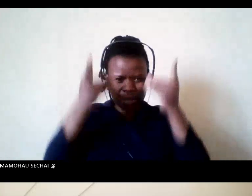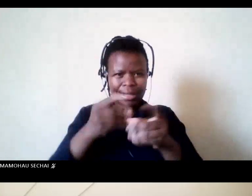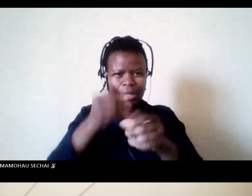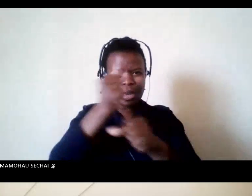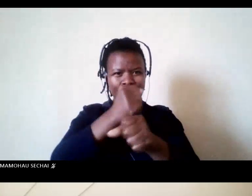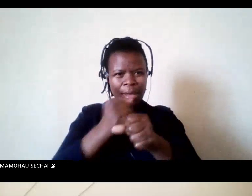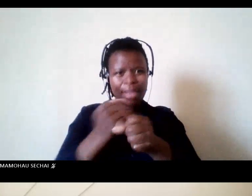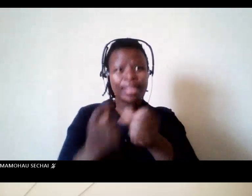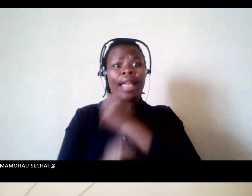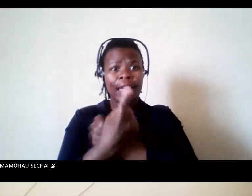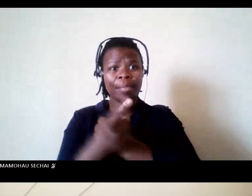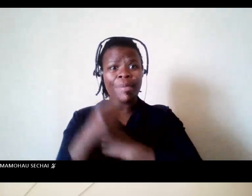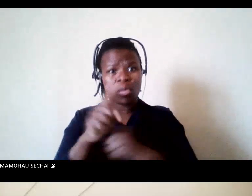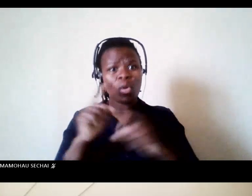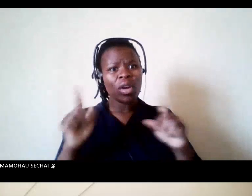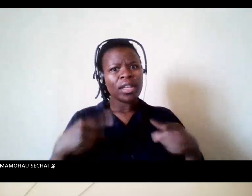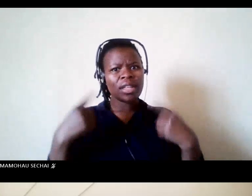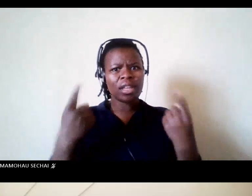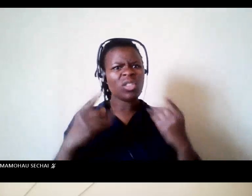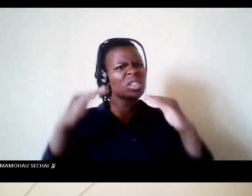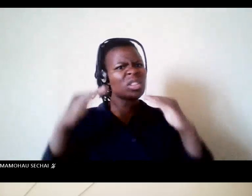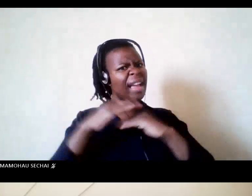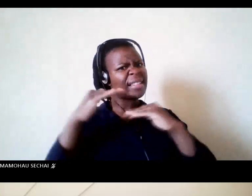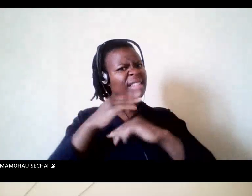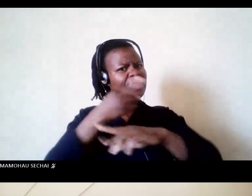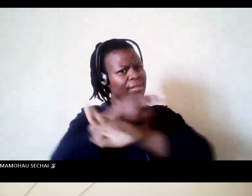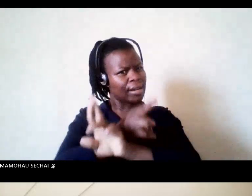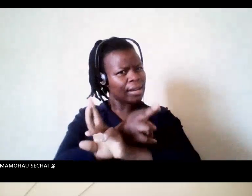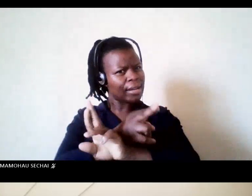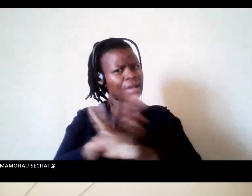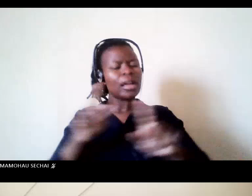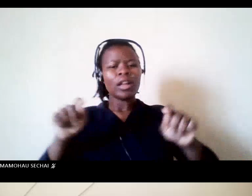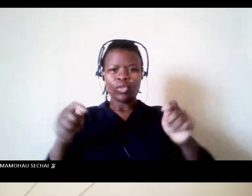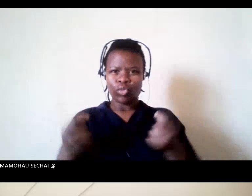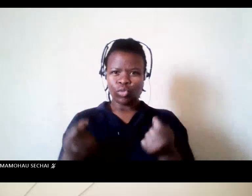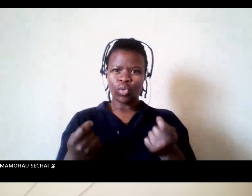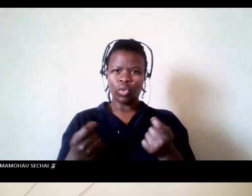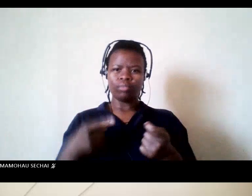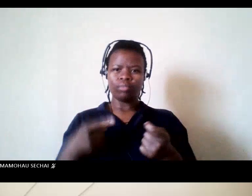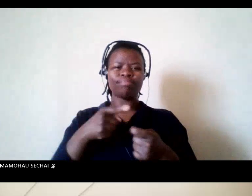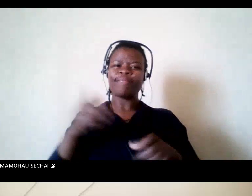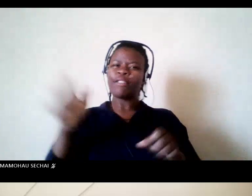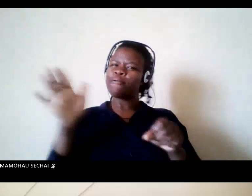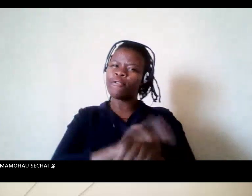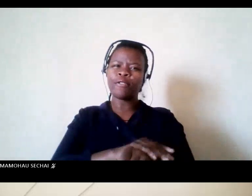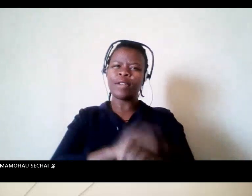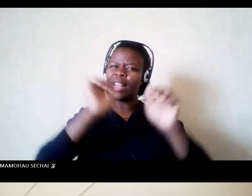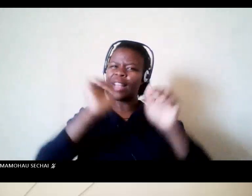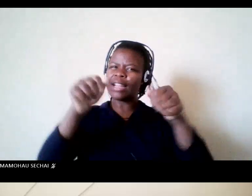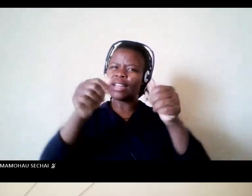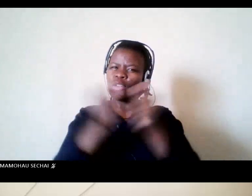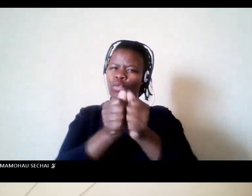they wouldn't be able to access their rights. So while I completely agree with you in regards